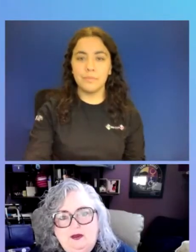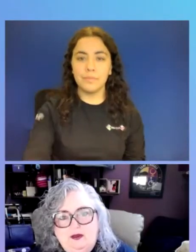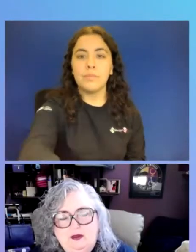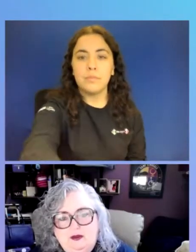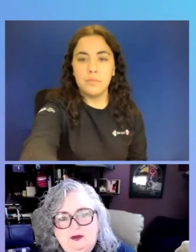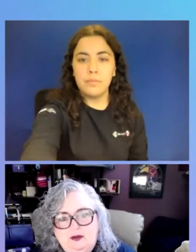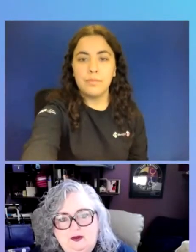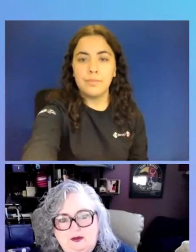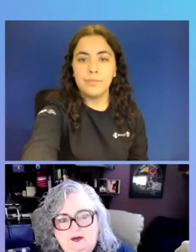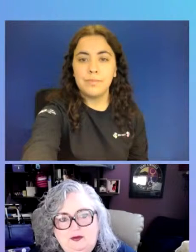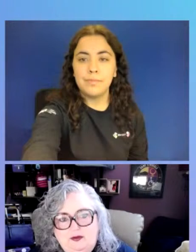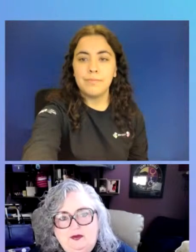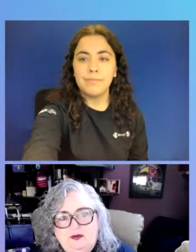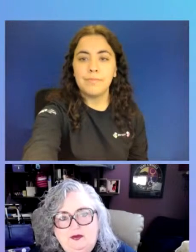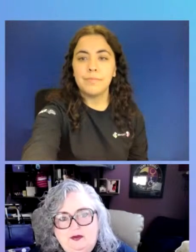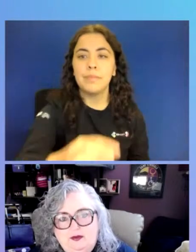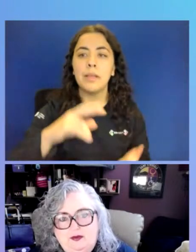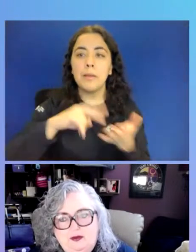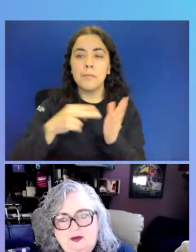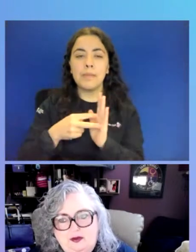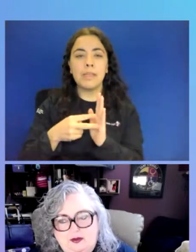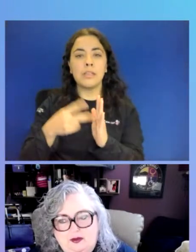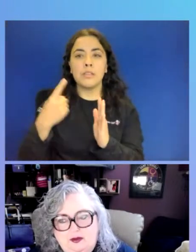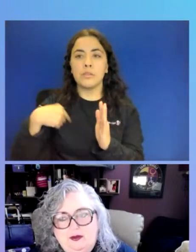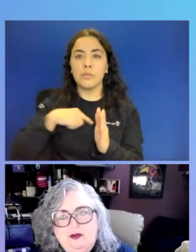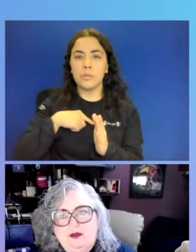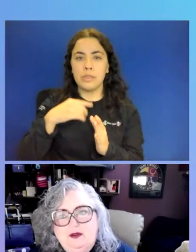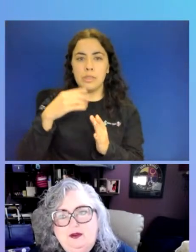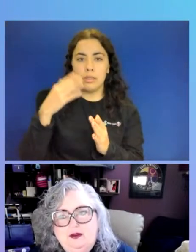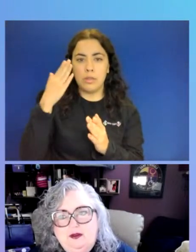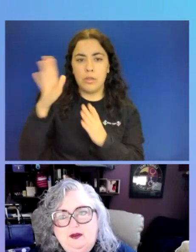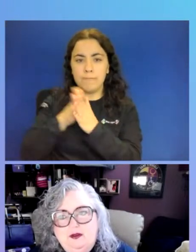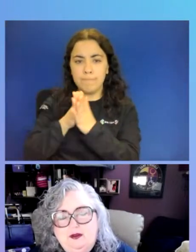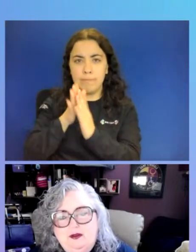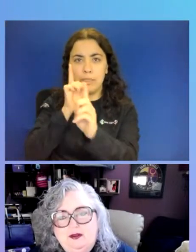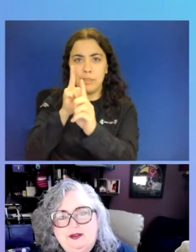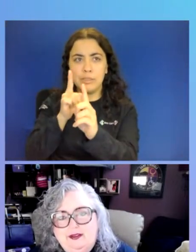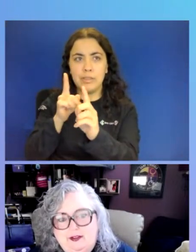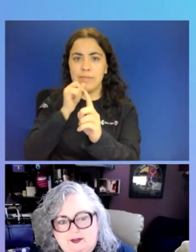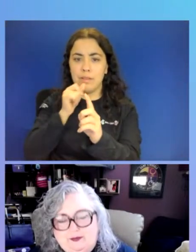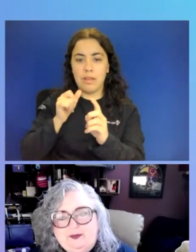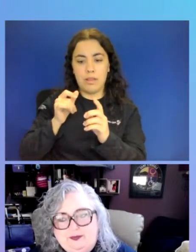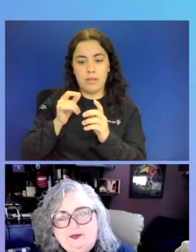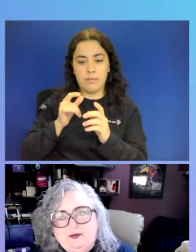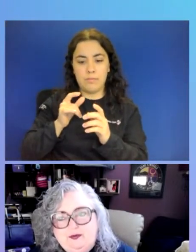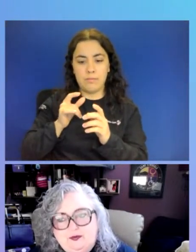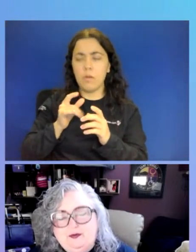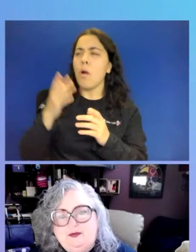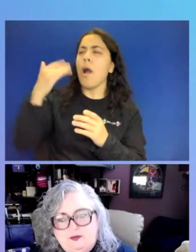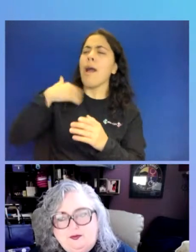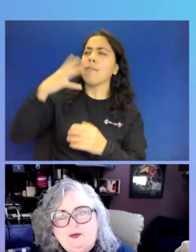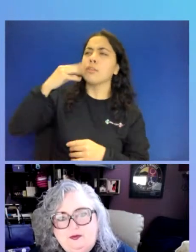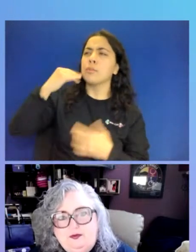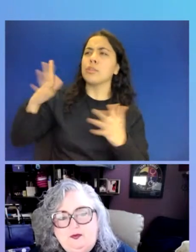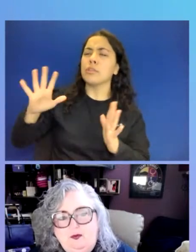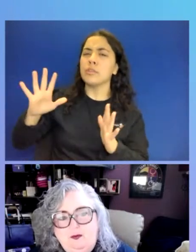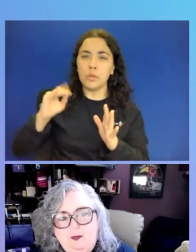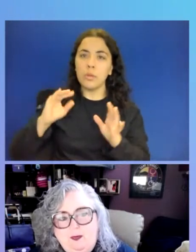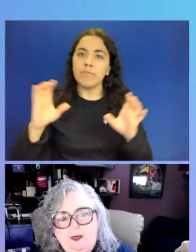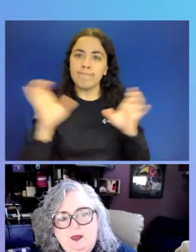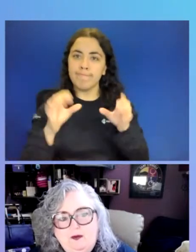yeah, I've got some experience, and oh yeah, I say that I've got some knowledge about it, but